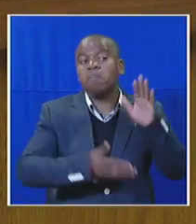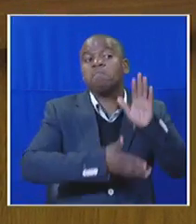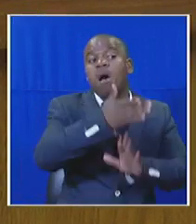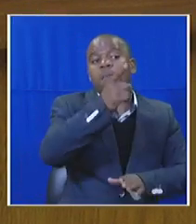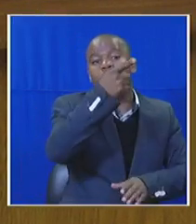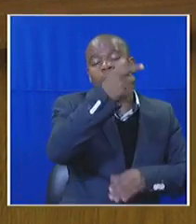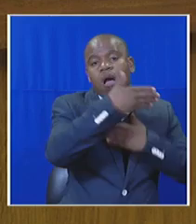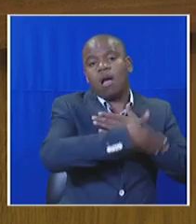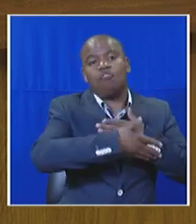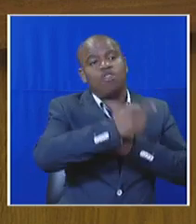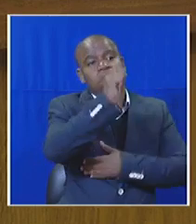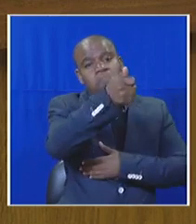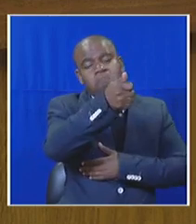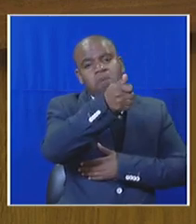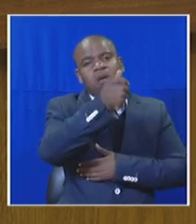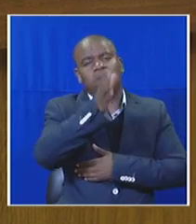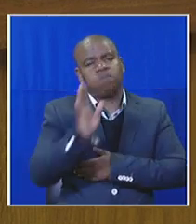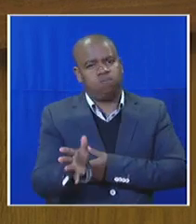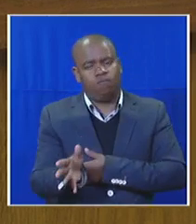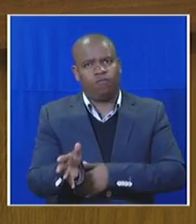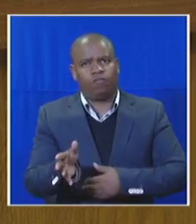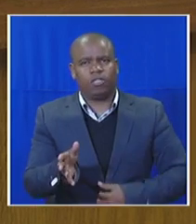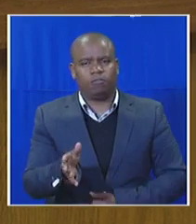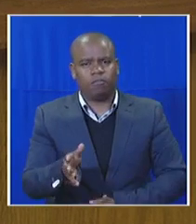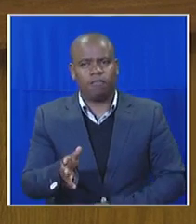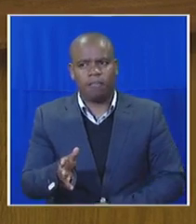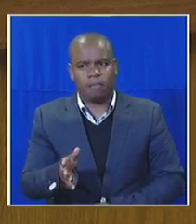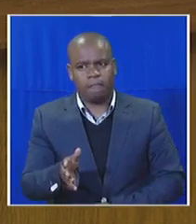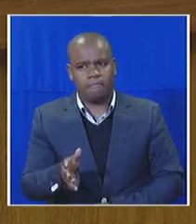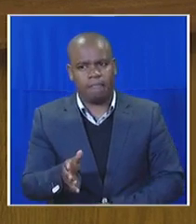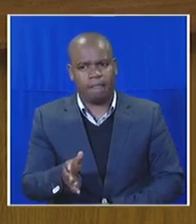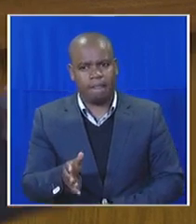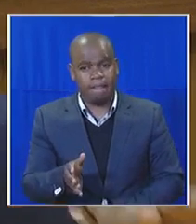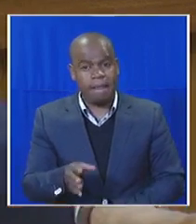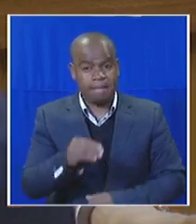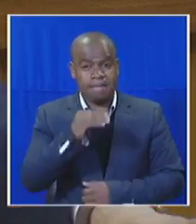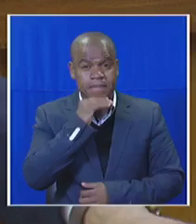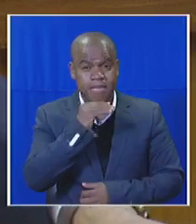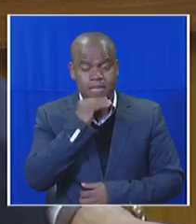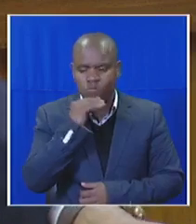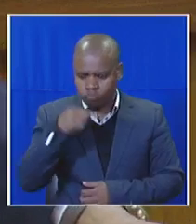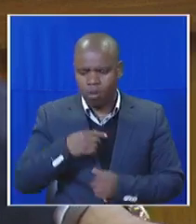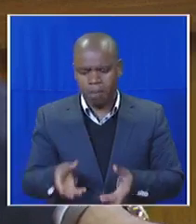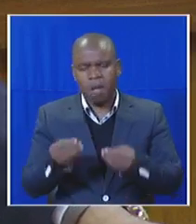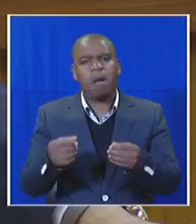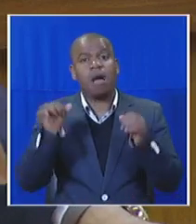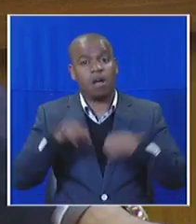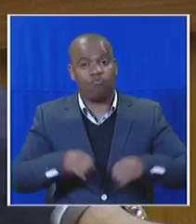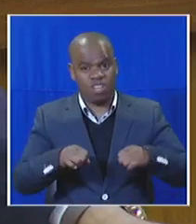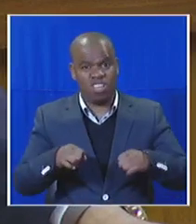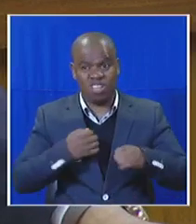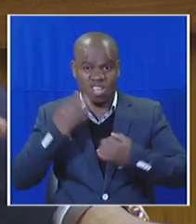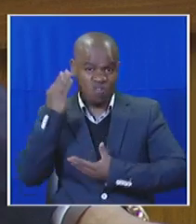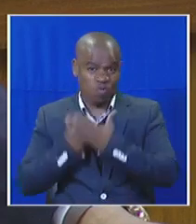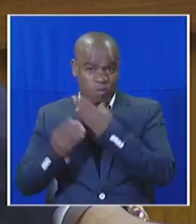tax where they are resident. It is now has been agreed that the